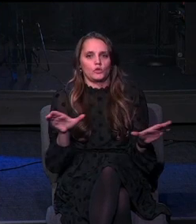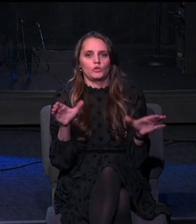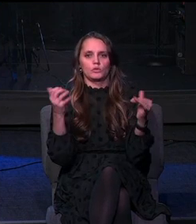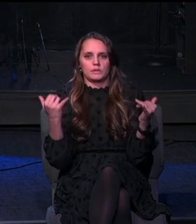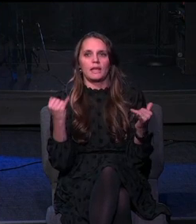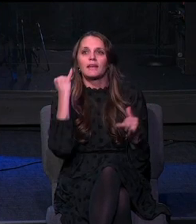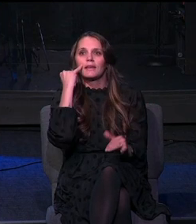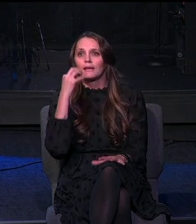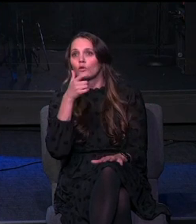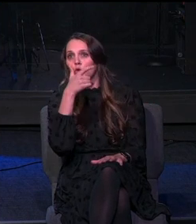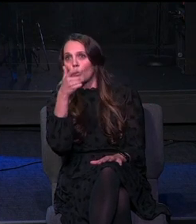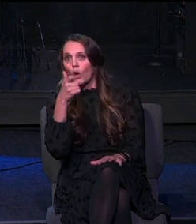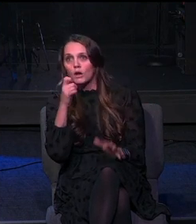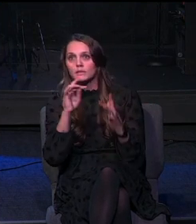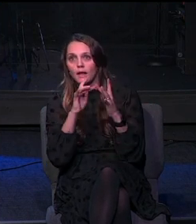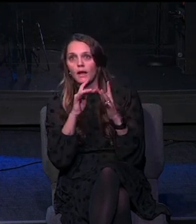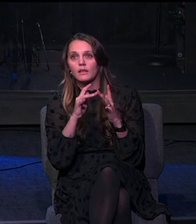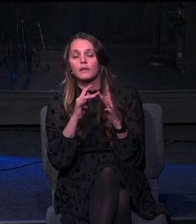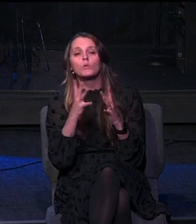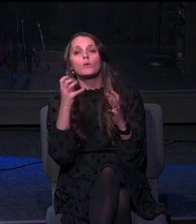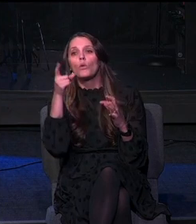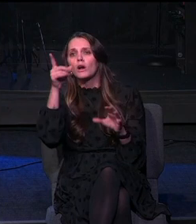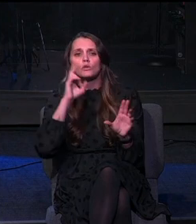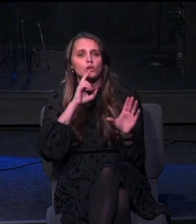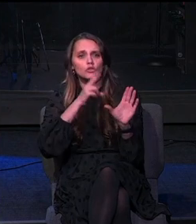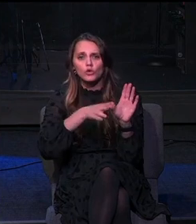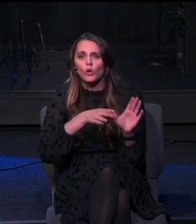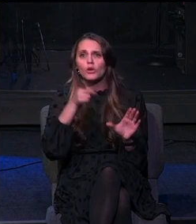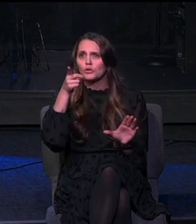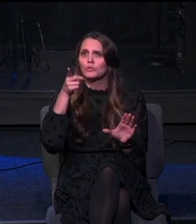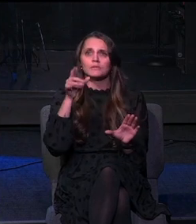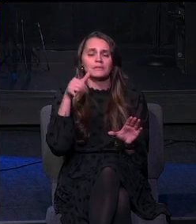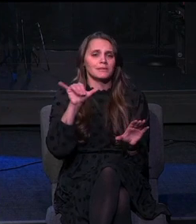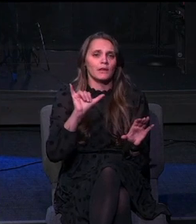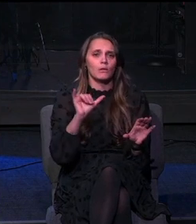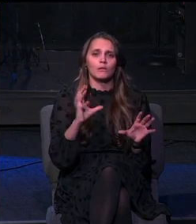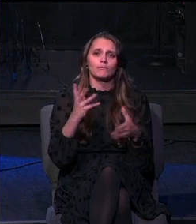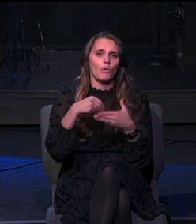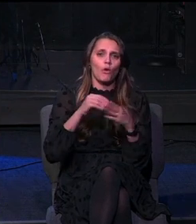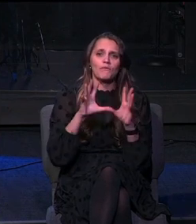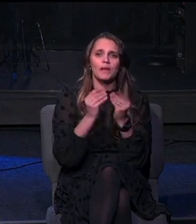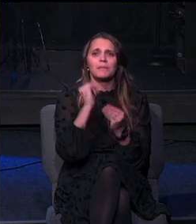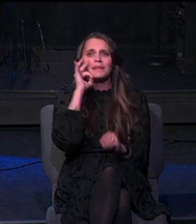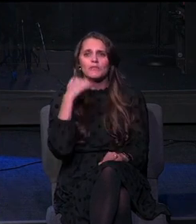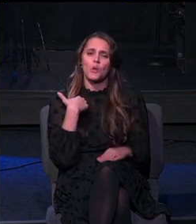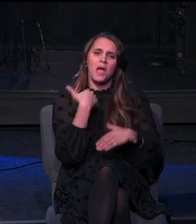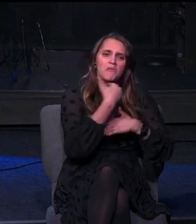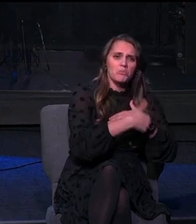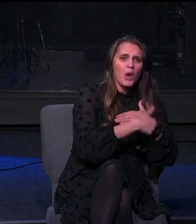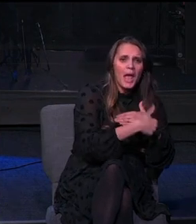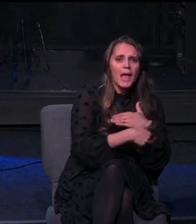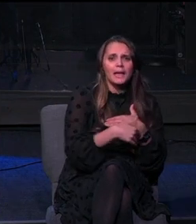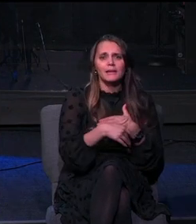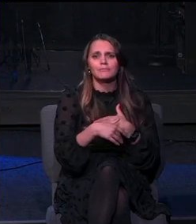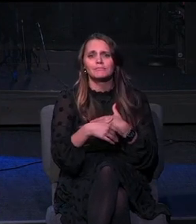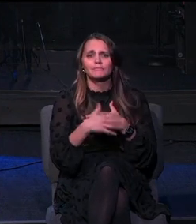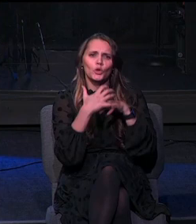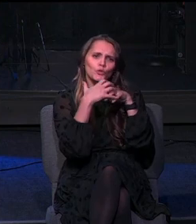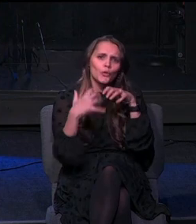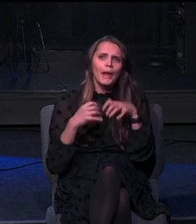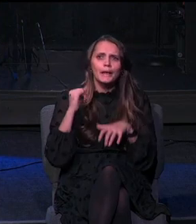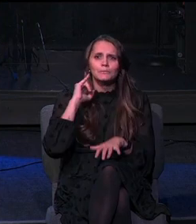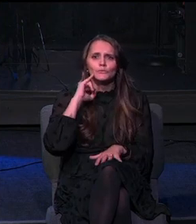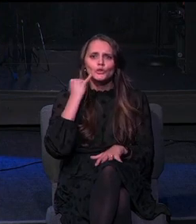watching online, we'd love to have you join too. I mean, you're part of our family just as much as anybody. So if you have some bread or grape juice or wine or anything like that,